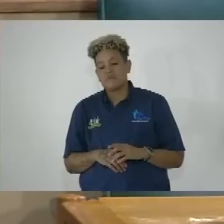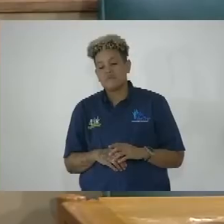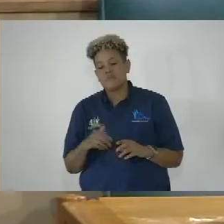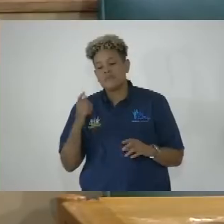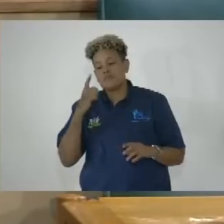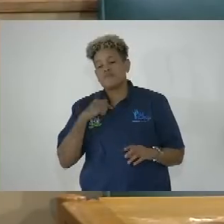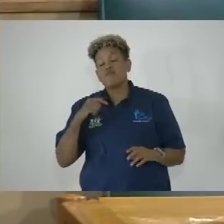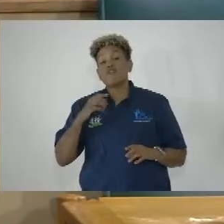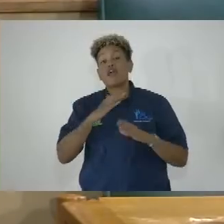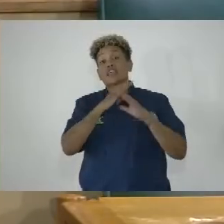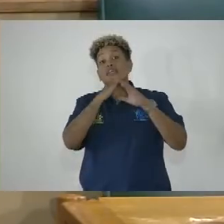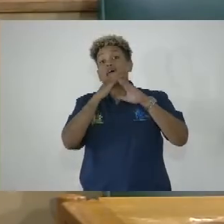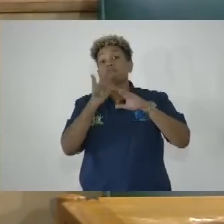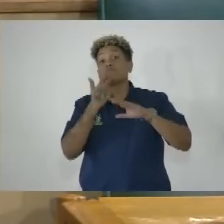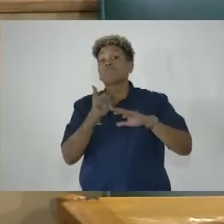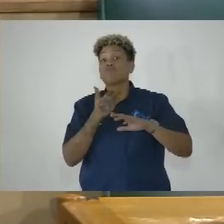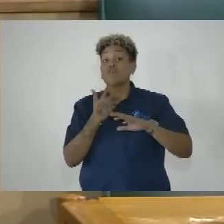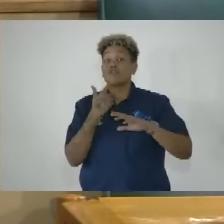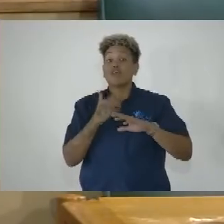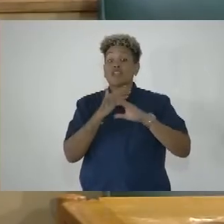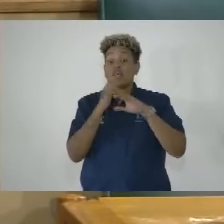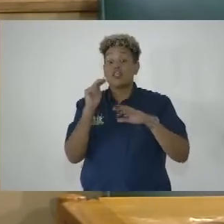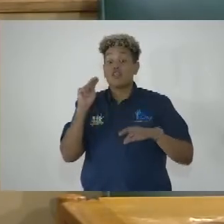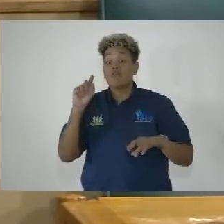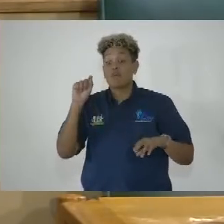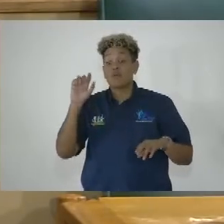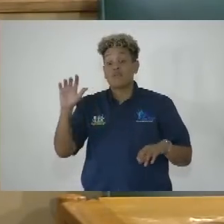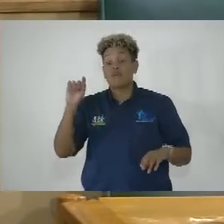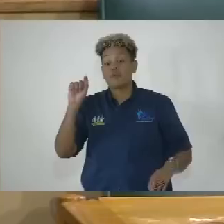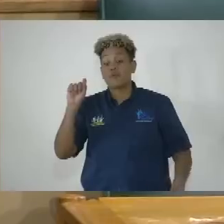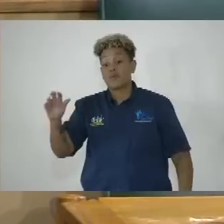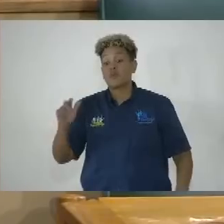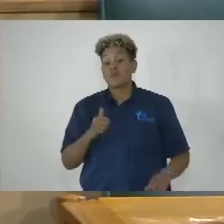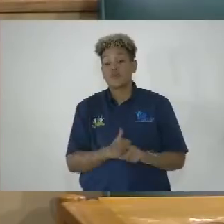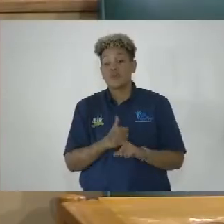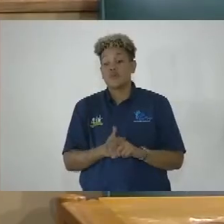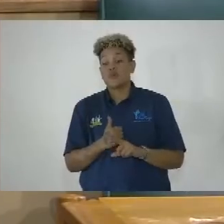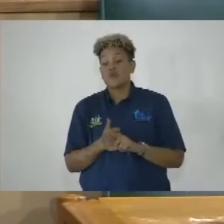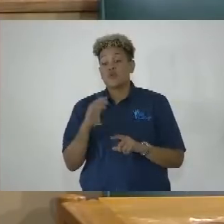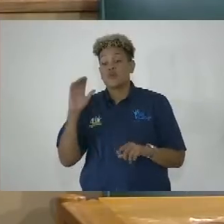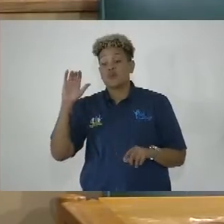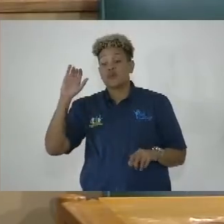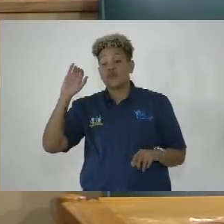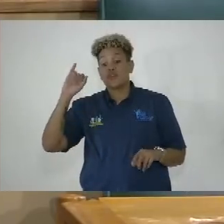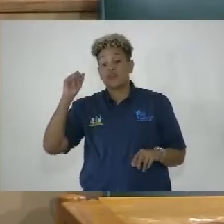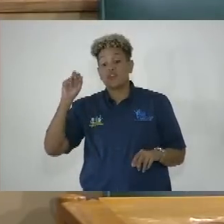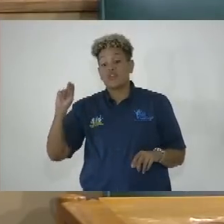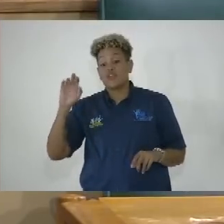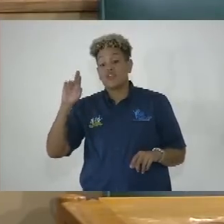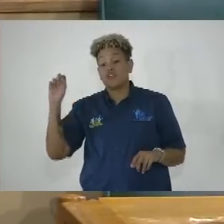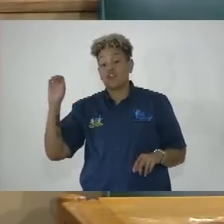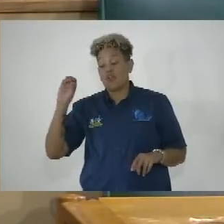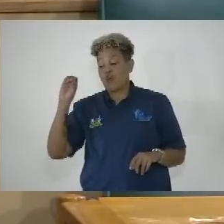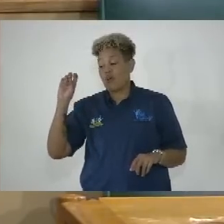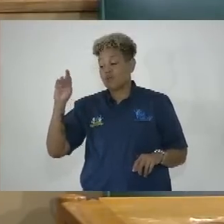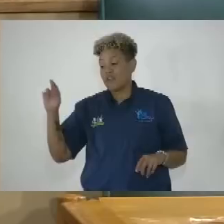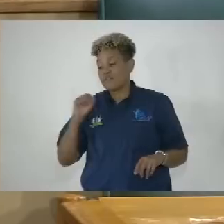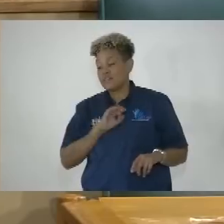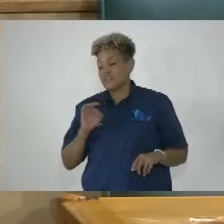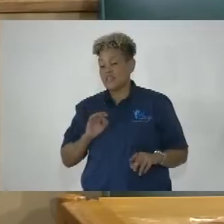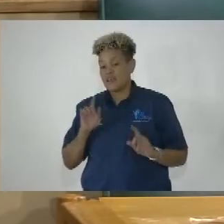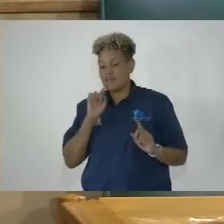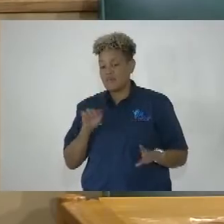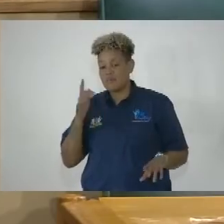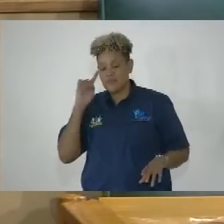Red tape hell, November 25th, 2023, by Jason Cross, Observer staff reporter, just for